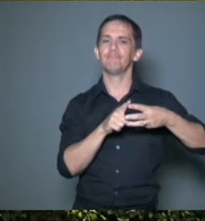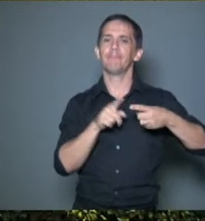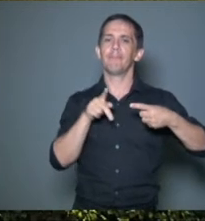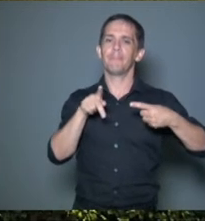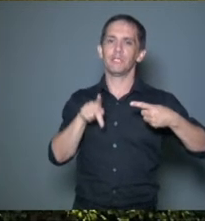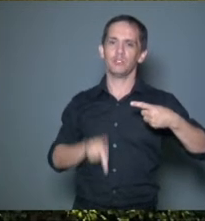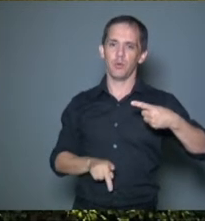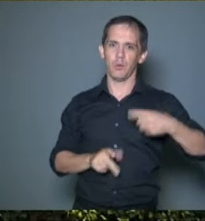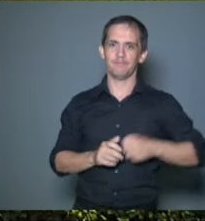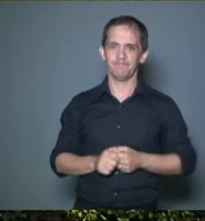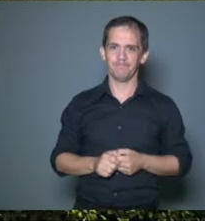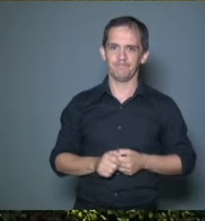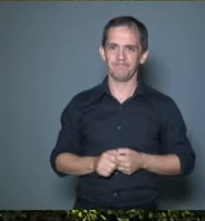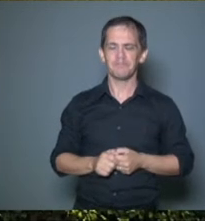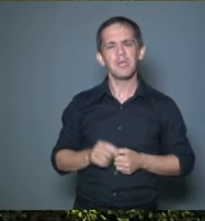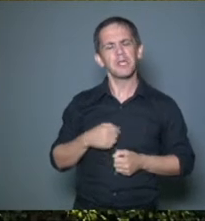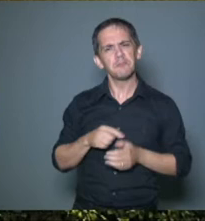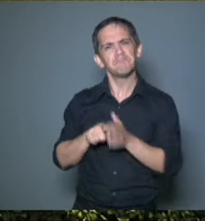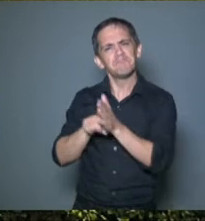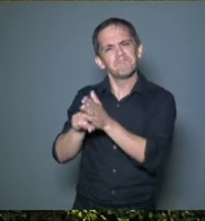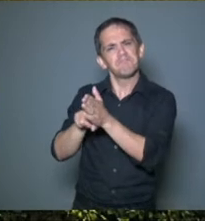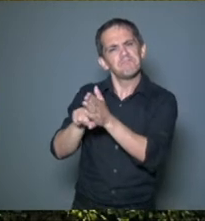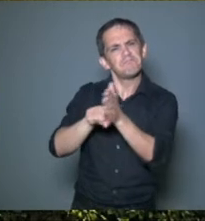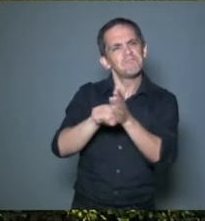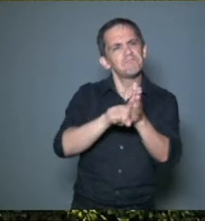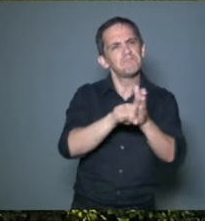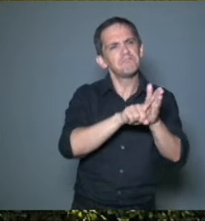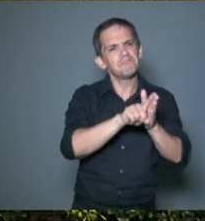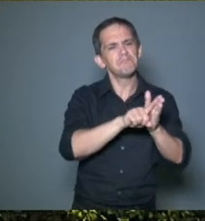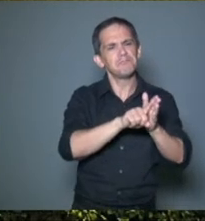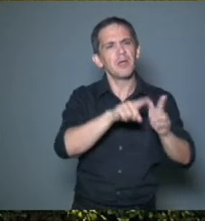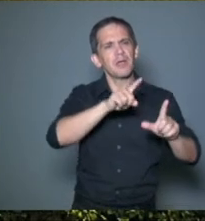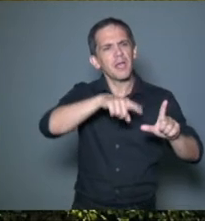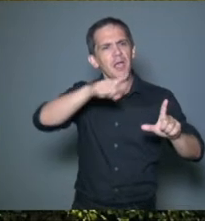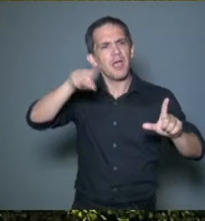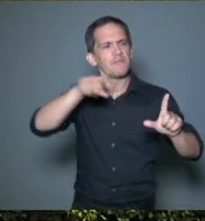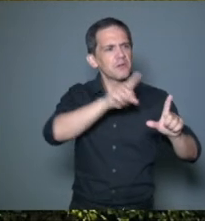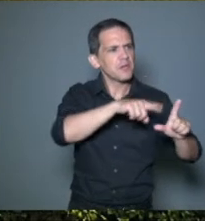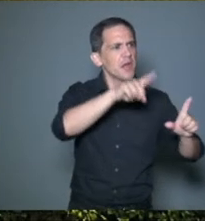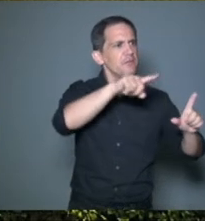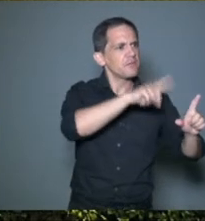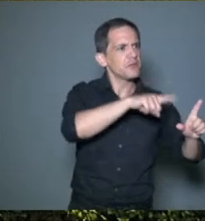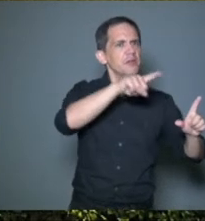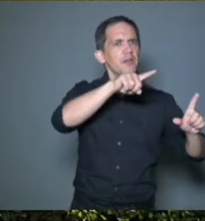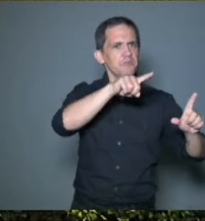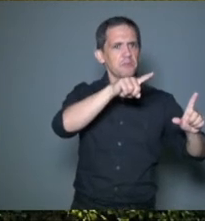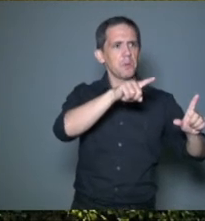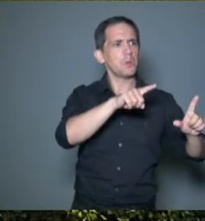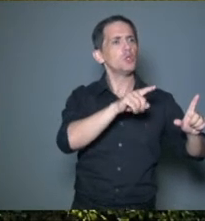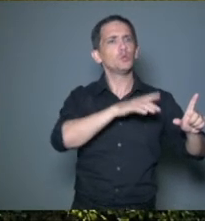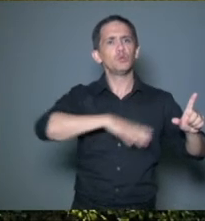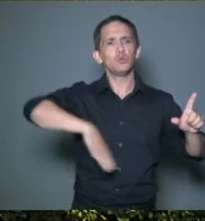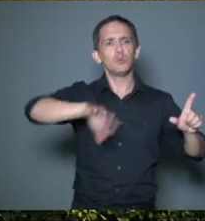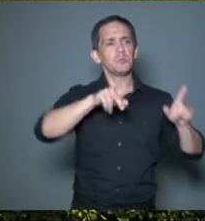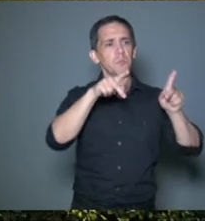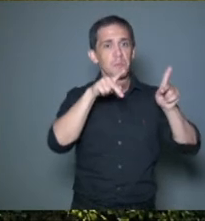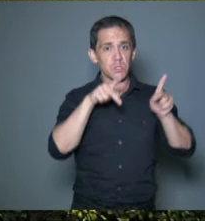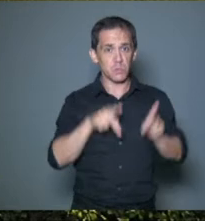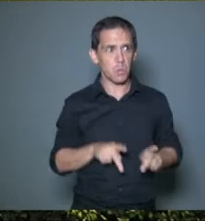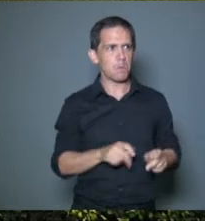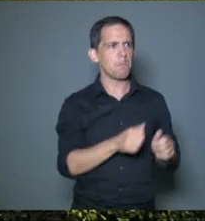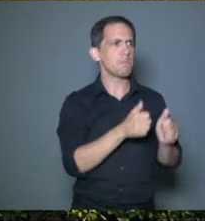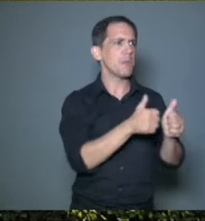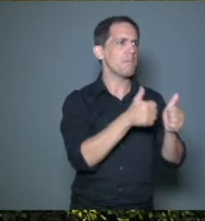I look at all people indicators within SLC today, they are a lot better than they